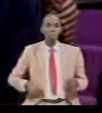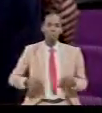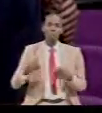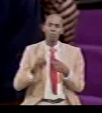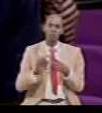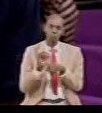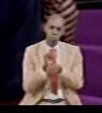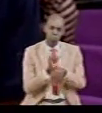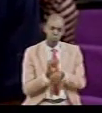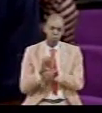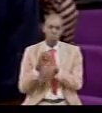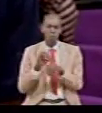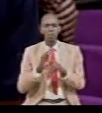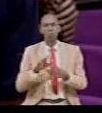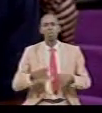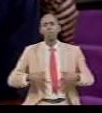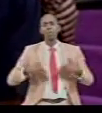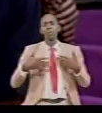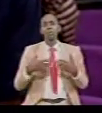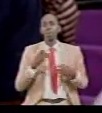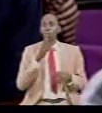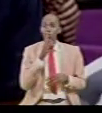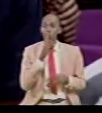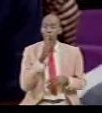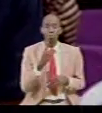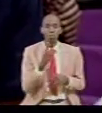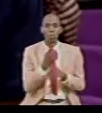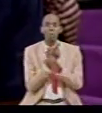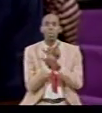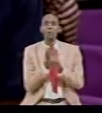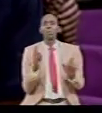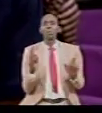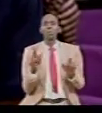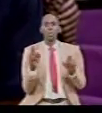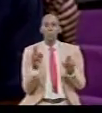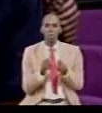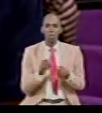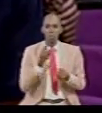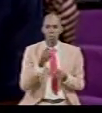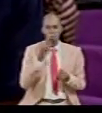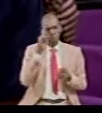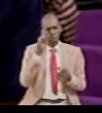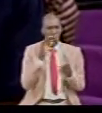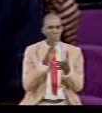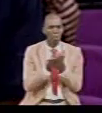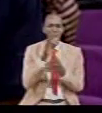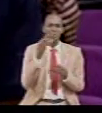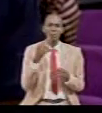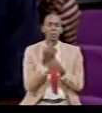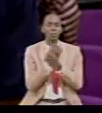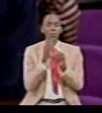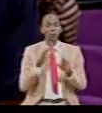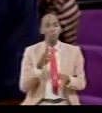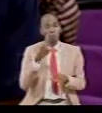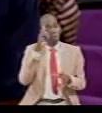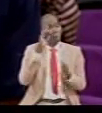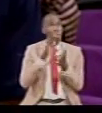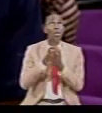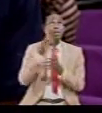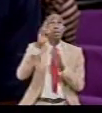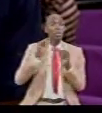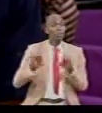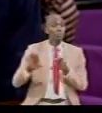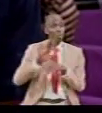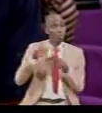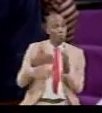life. True liberty as a believer in the Savior. You believe he can do all things? Let him